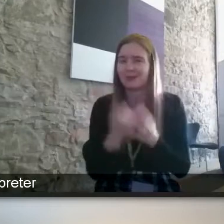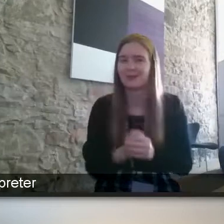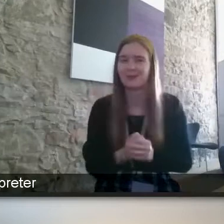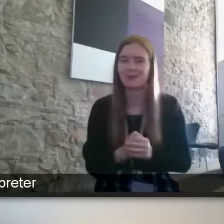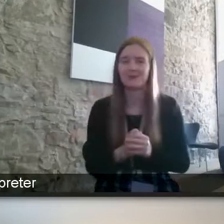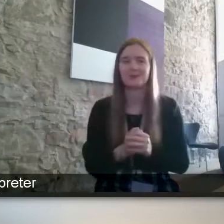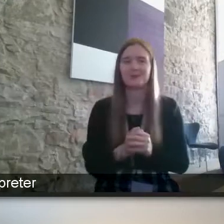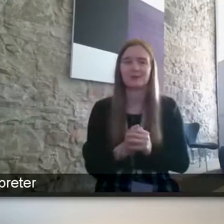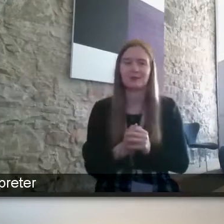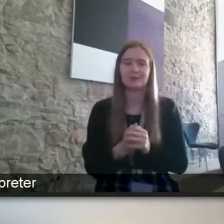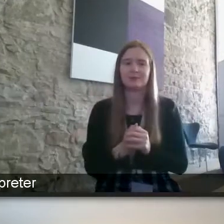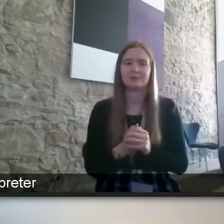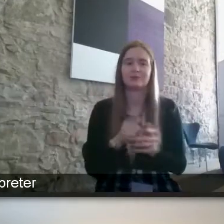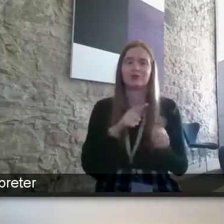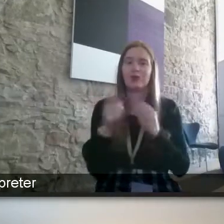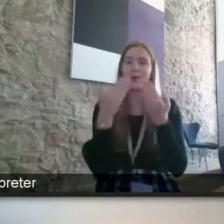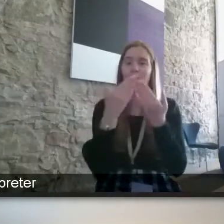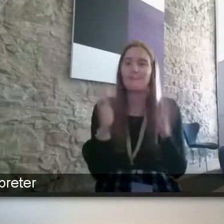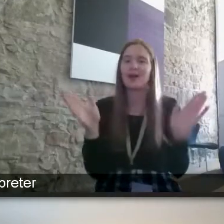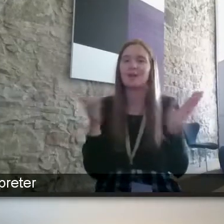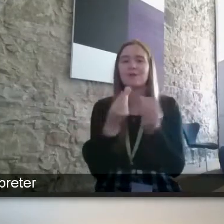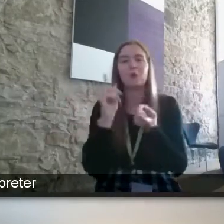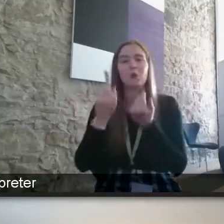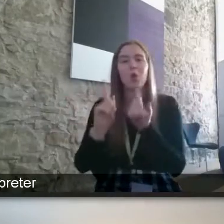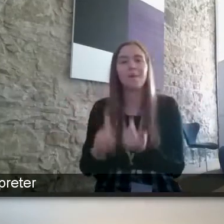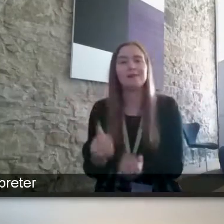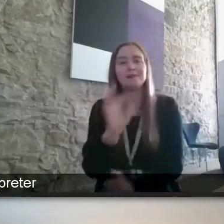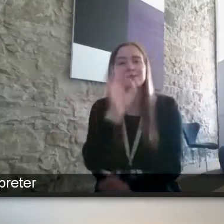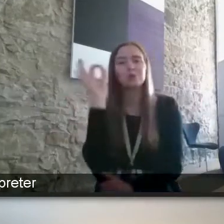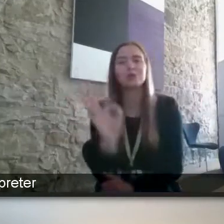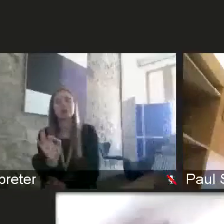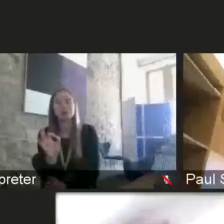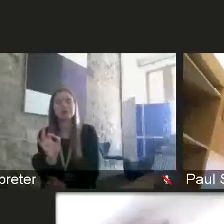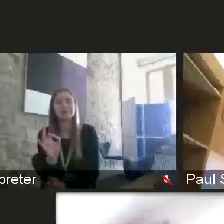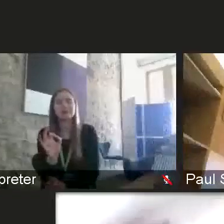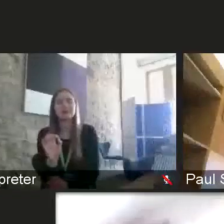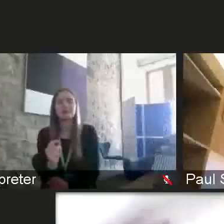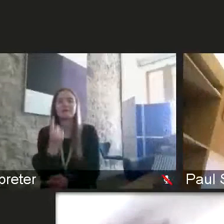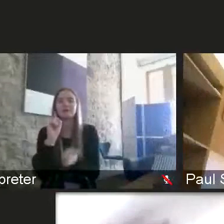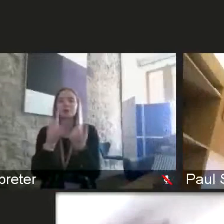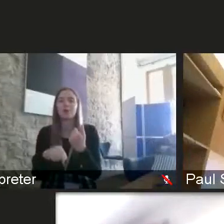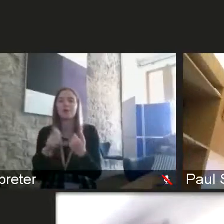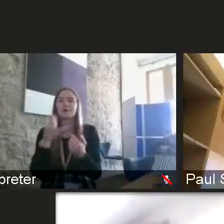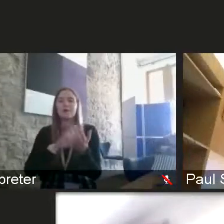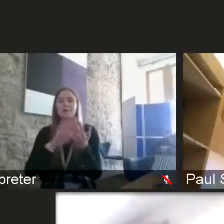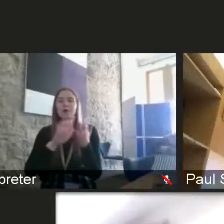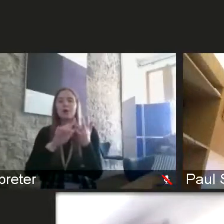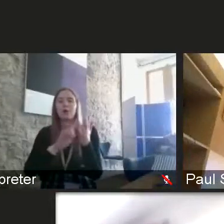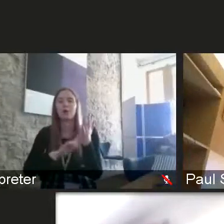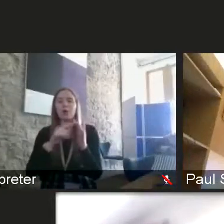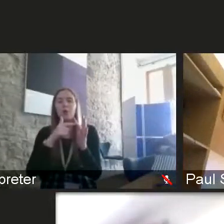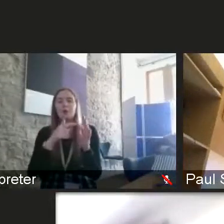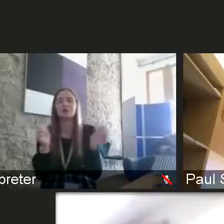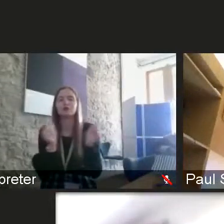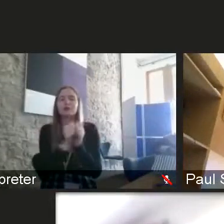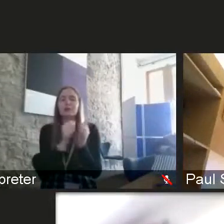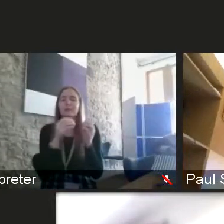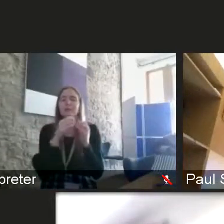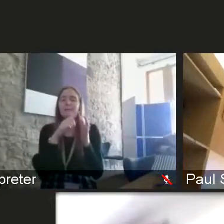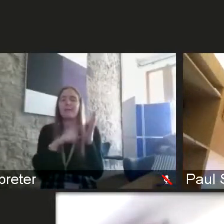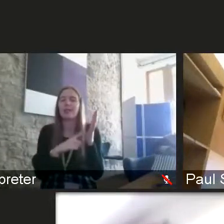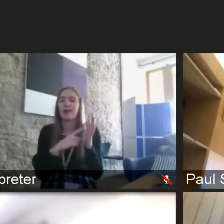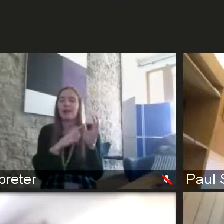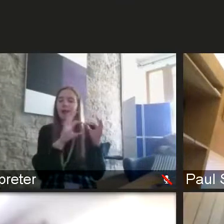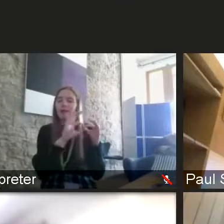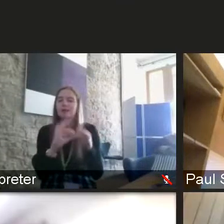for that i'm going to try and open it up and there's a couple of comments and a question we have here and first comments from chloe and there's an agreement and the point that you made bella around about disabilities